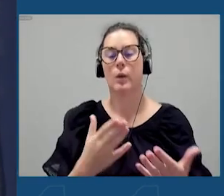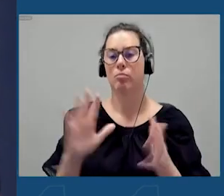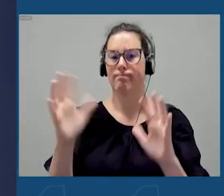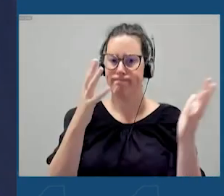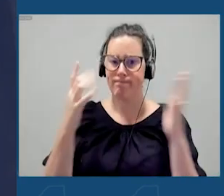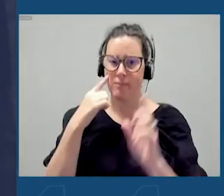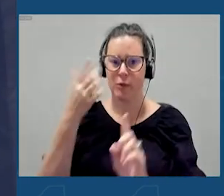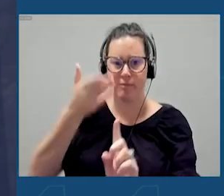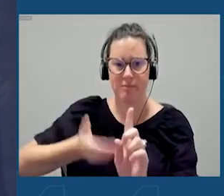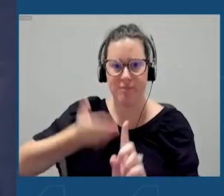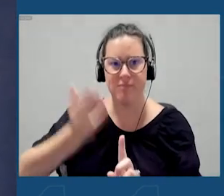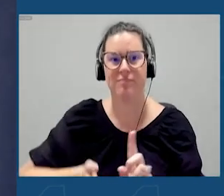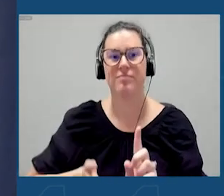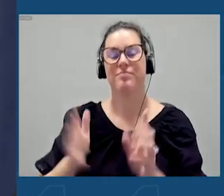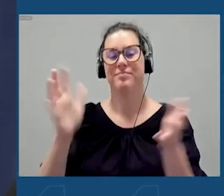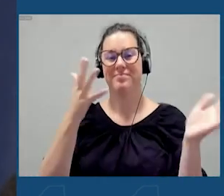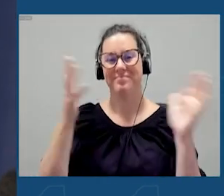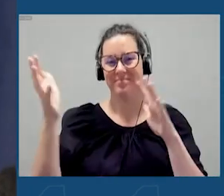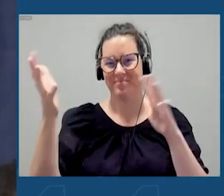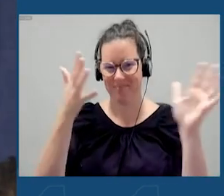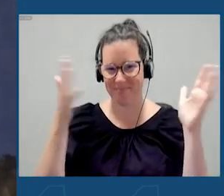Valley Edge.